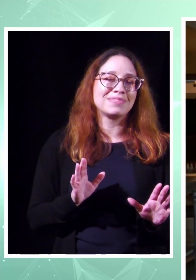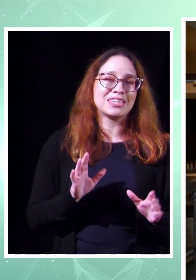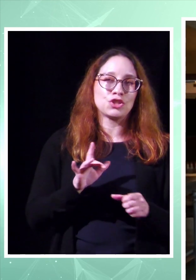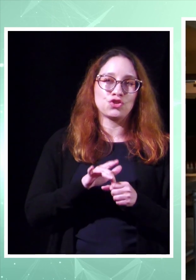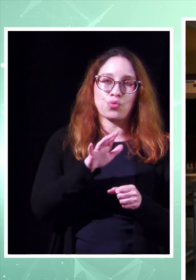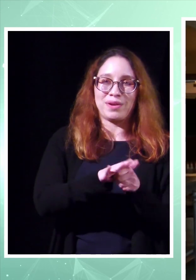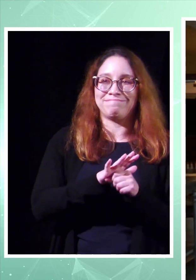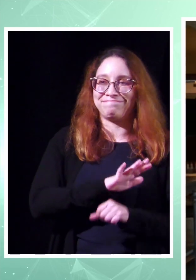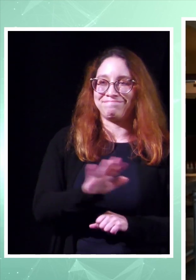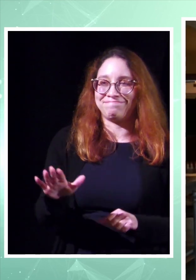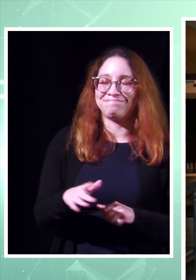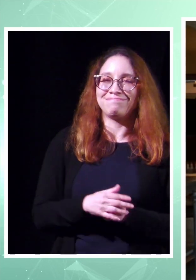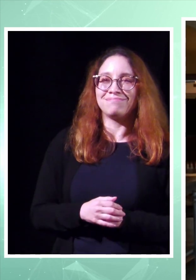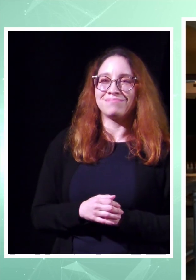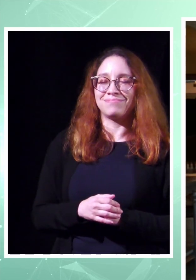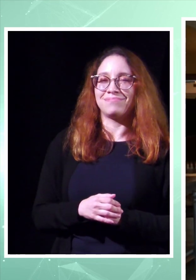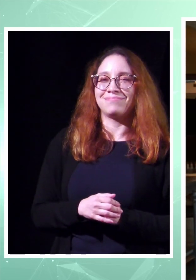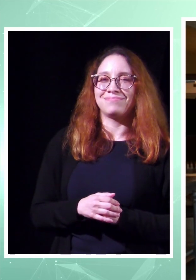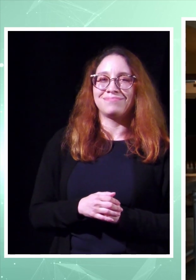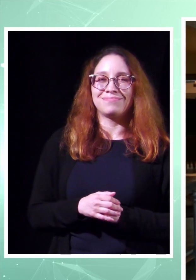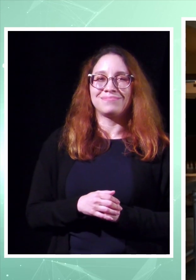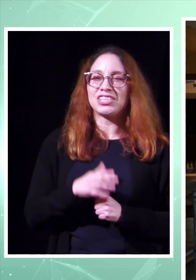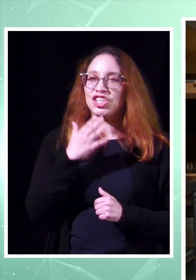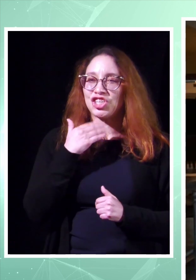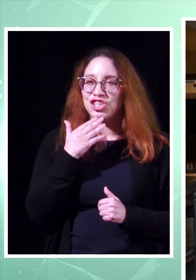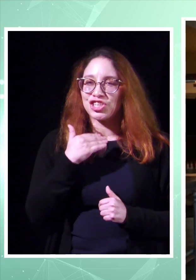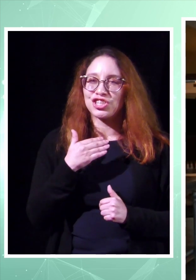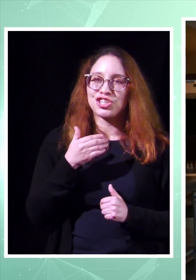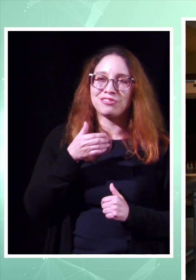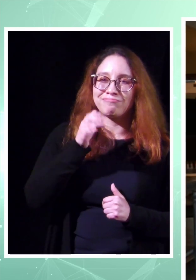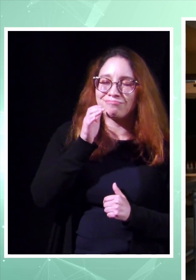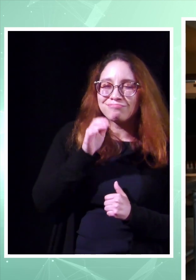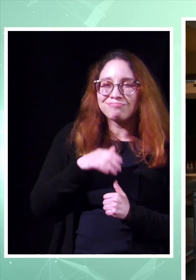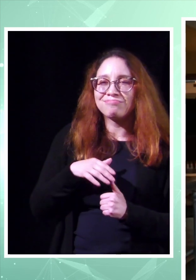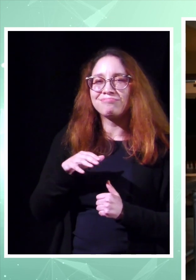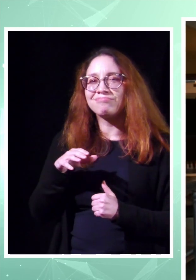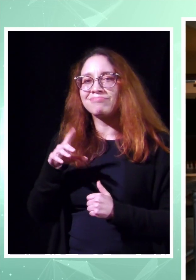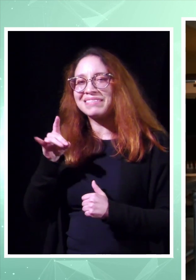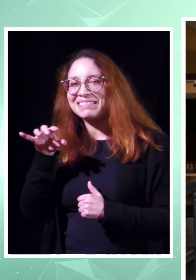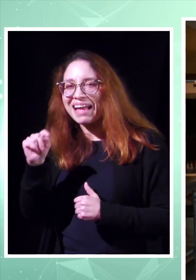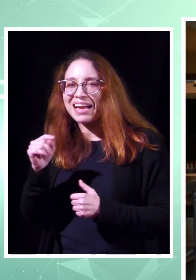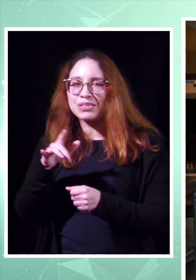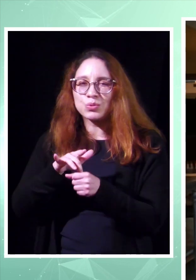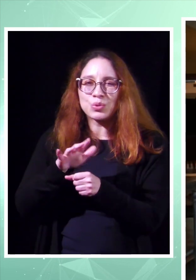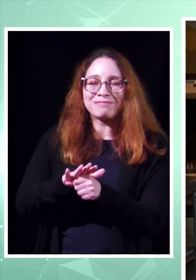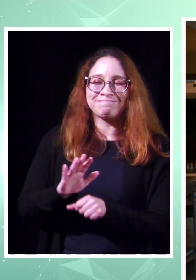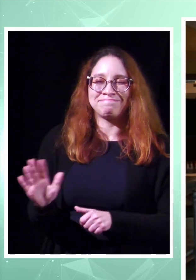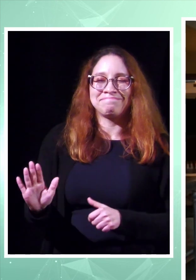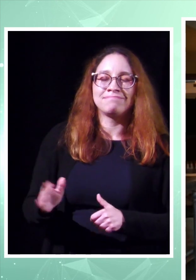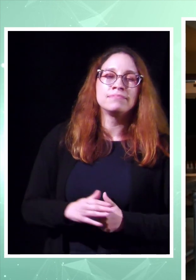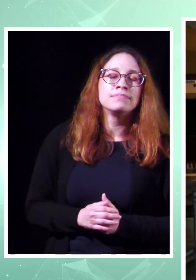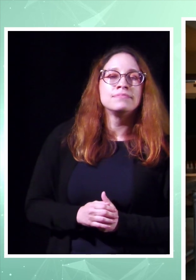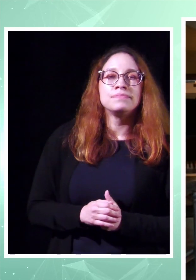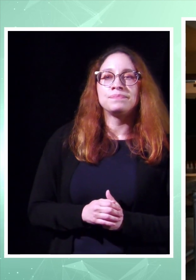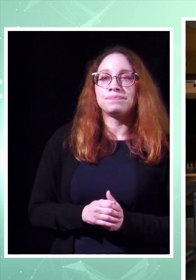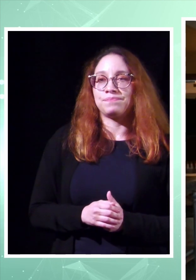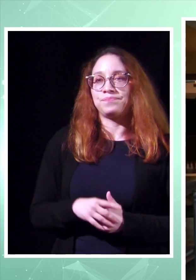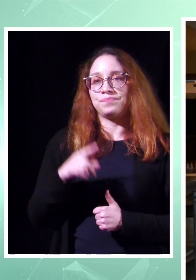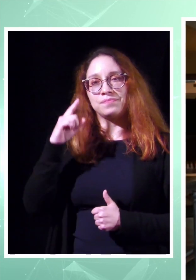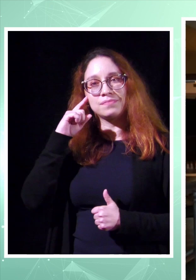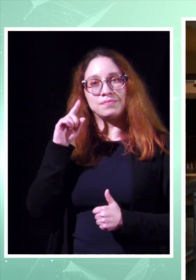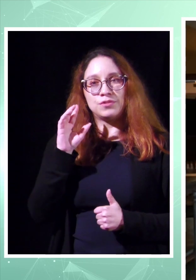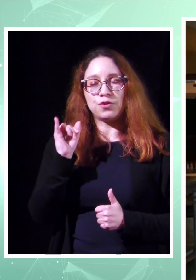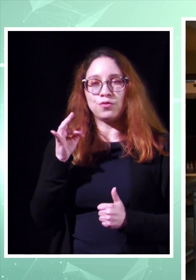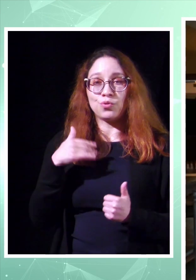soda pop and sugar beverages and diet sodas and things like that. I think if you're